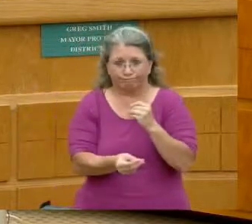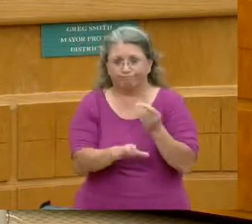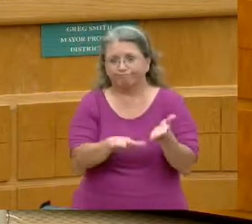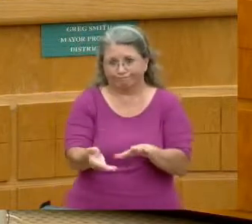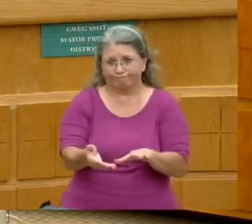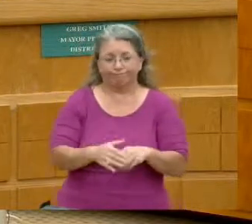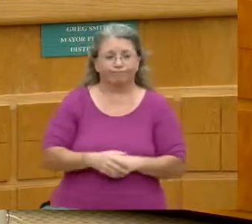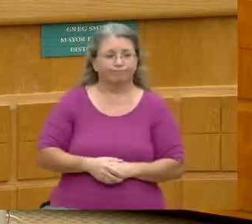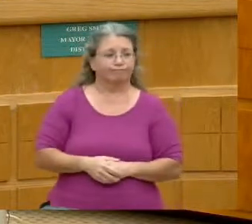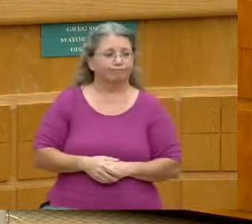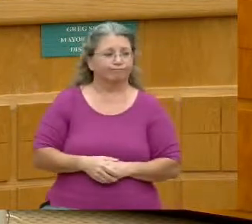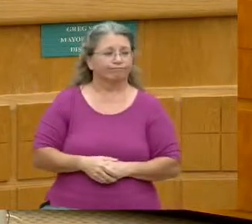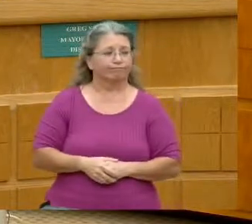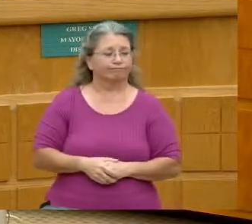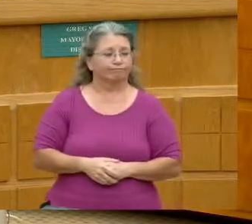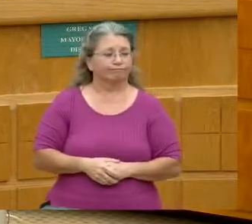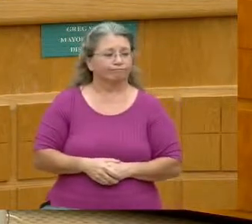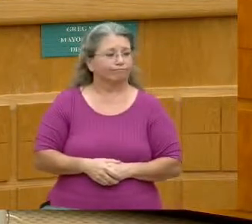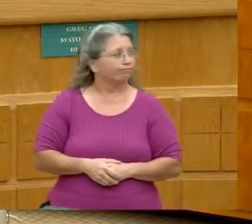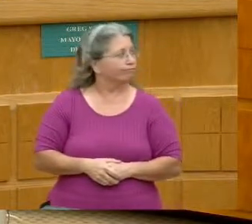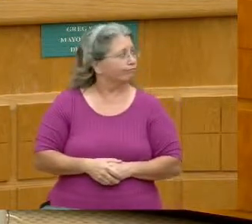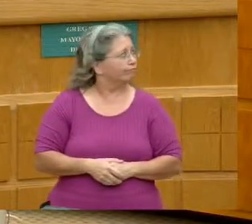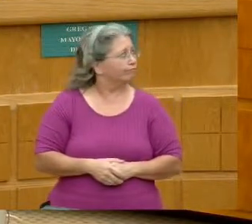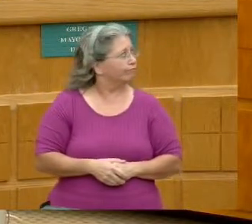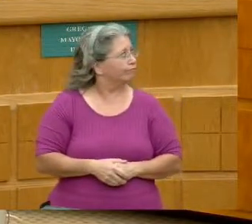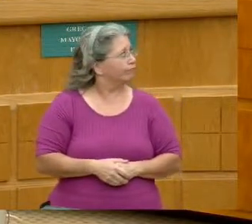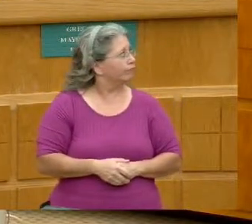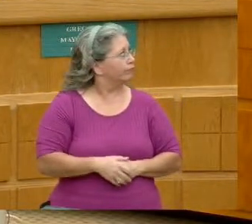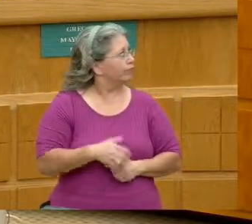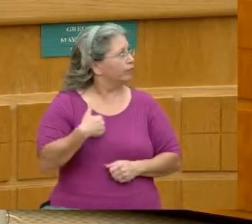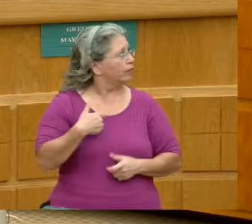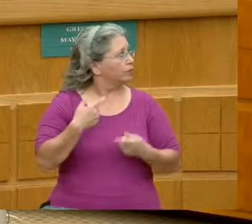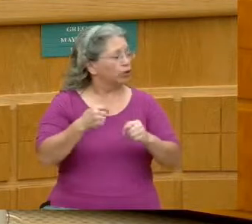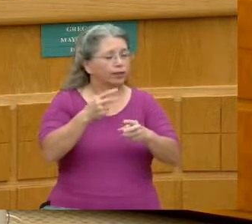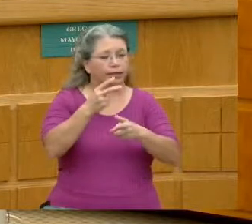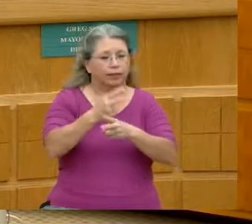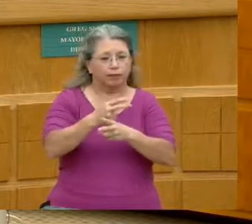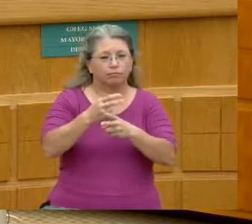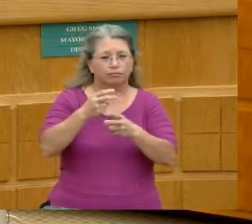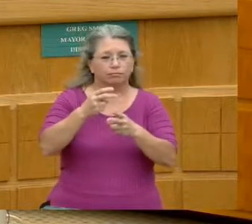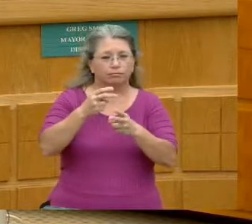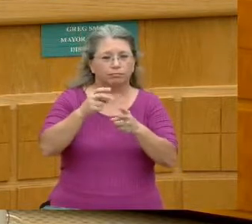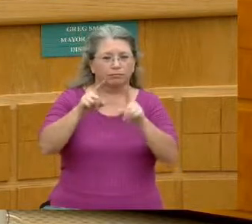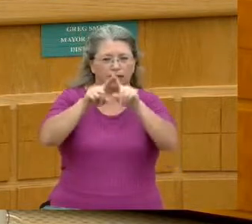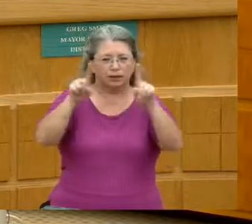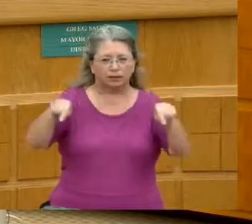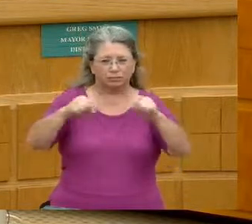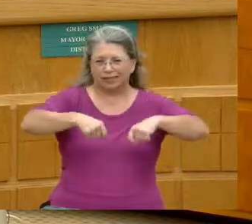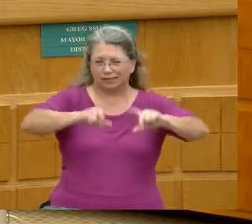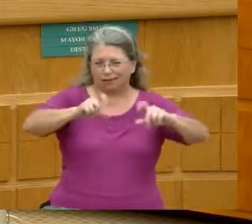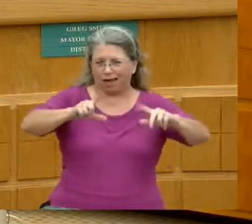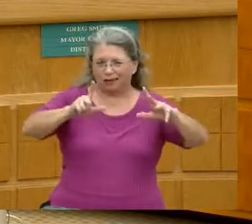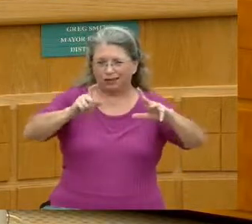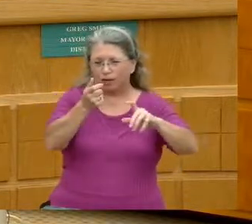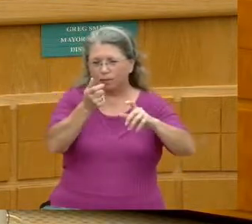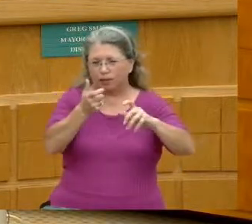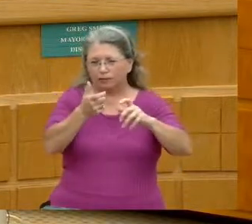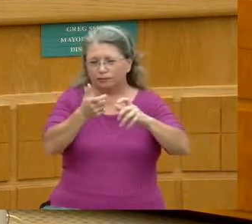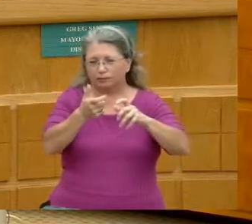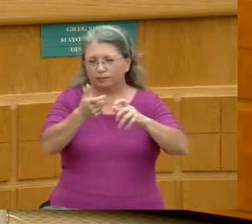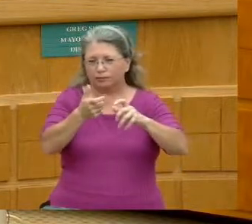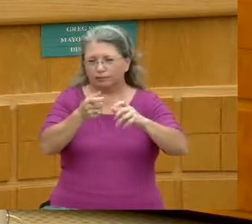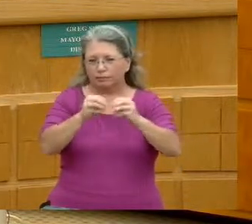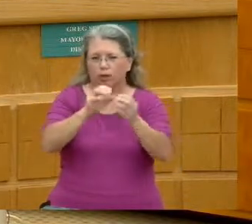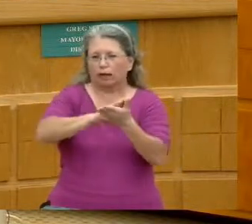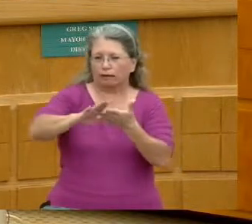this week so that it doesn't cloud up the next slide where we just talk about the Coastal Bend. So we show a slide like this every week.